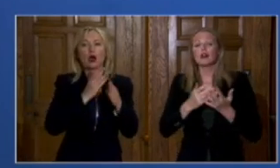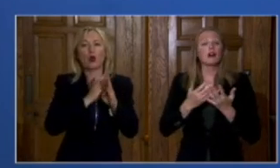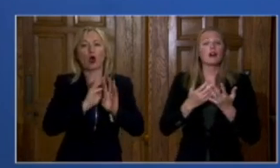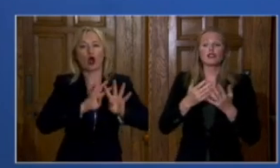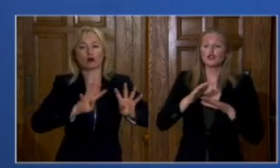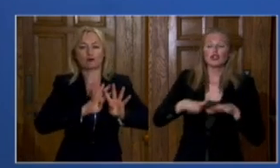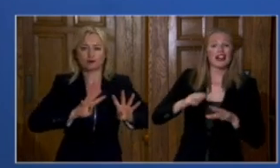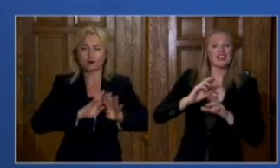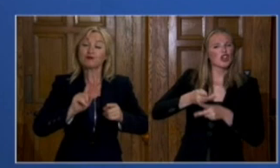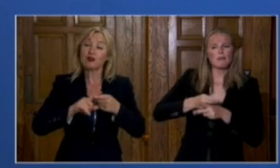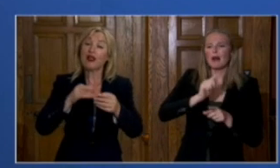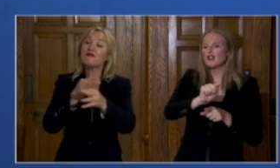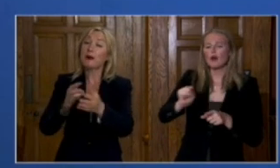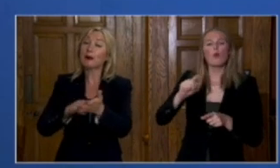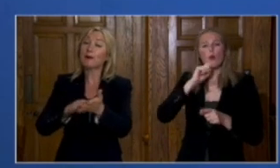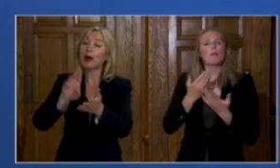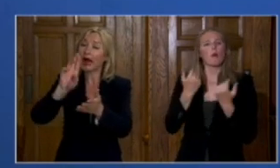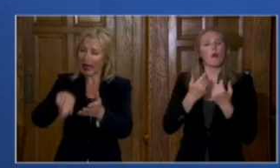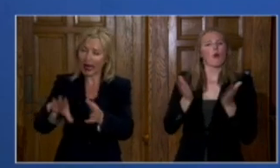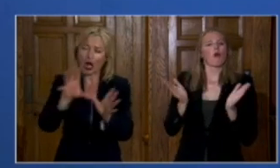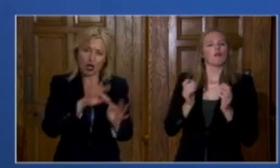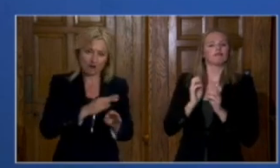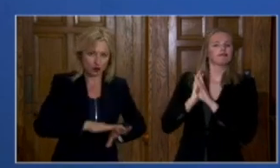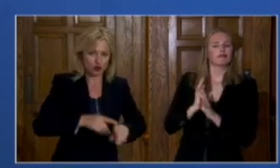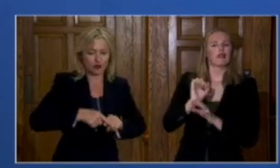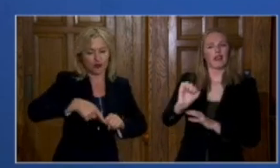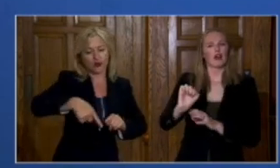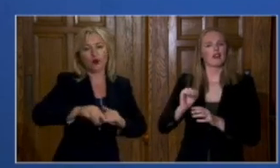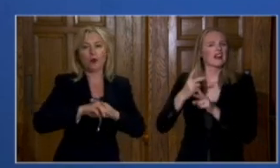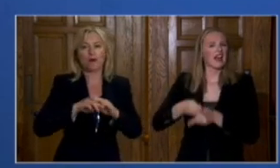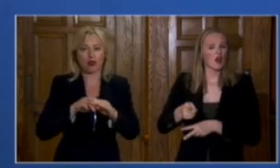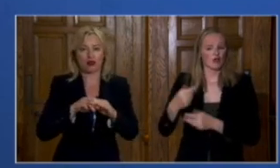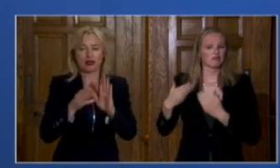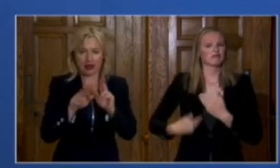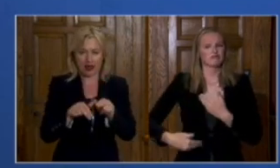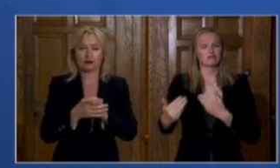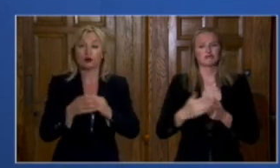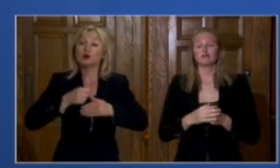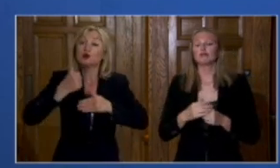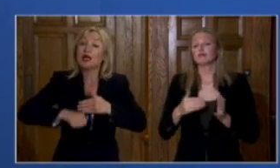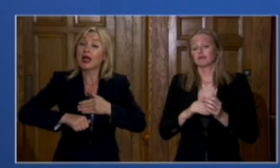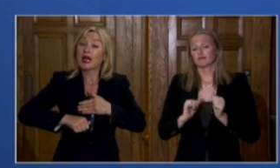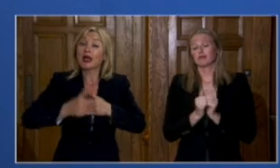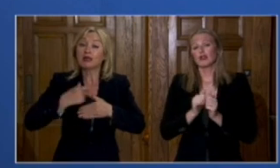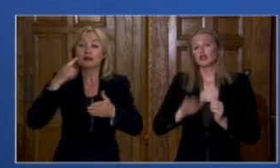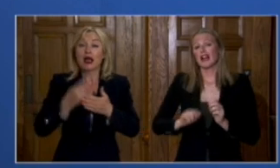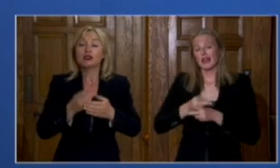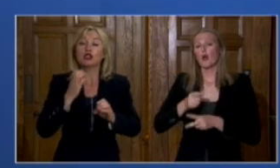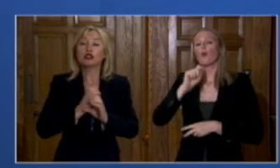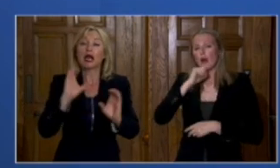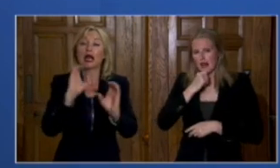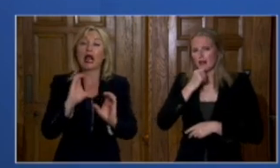provide childcare for over the coming months. Today, we have agreed that childcare should also be made available to those